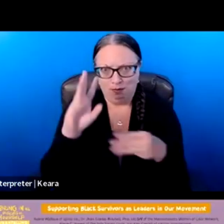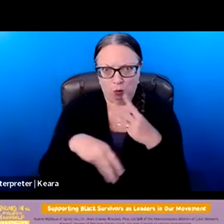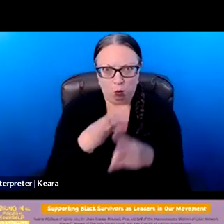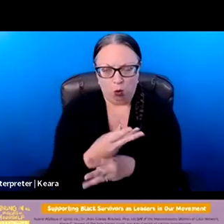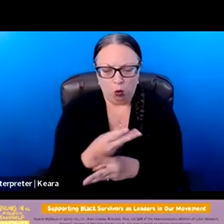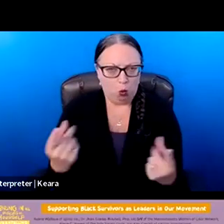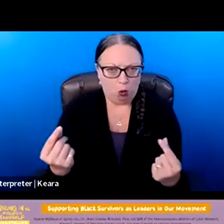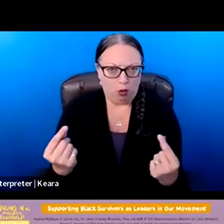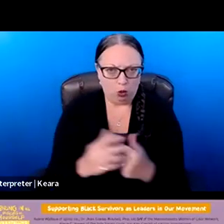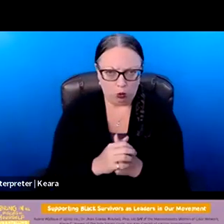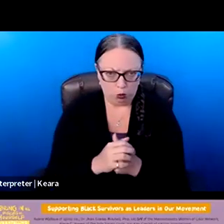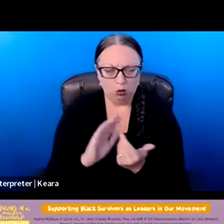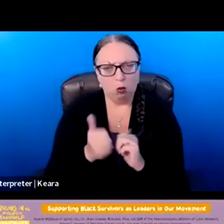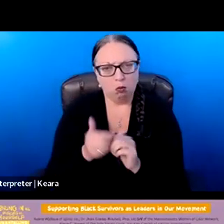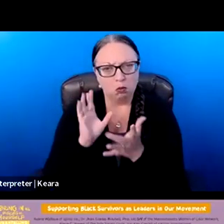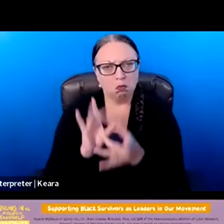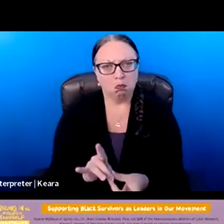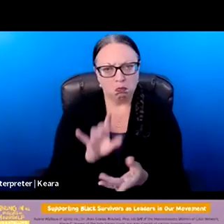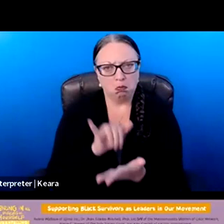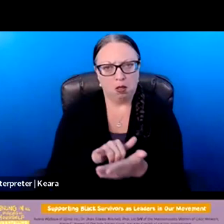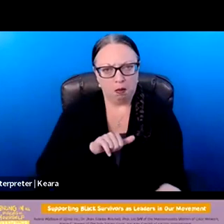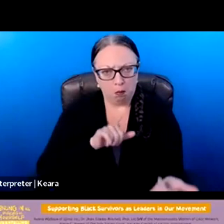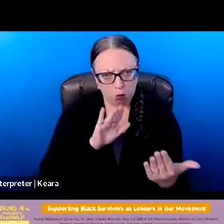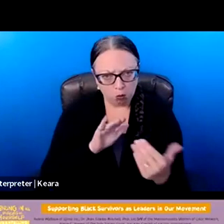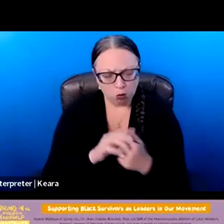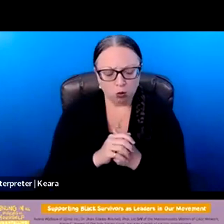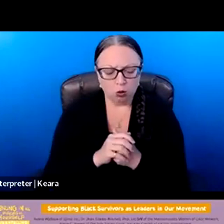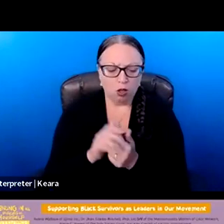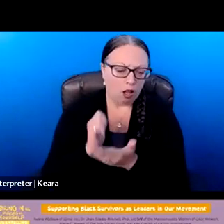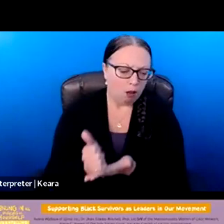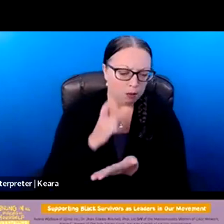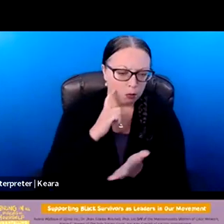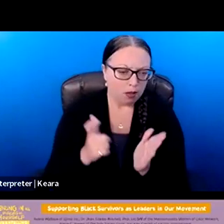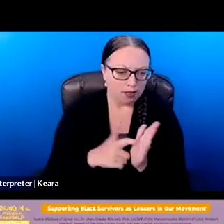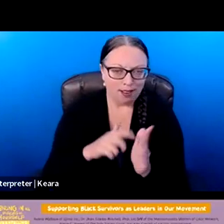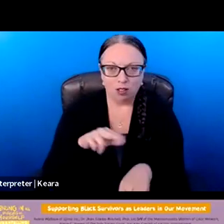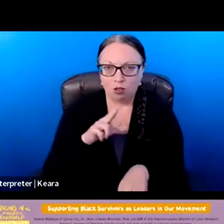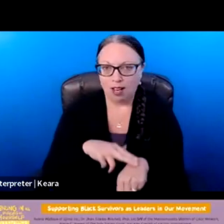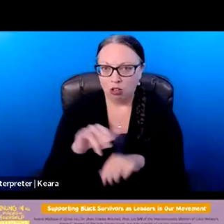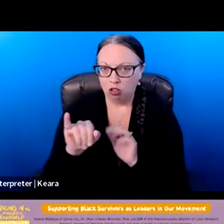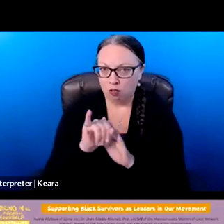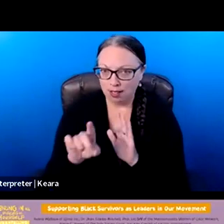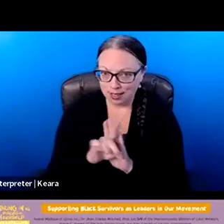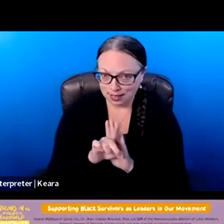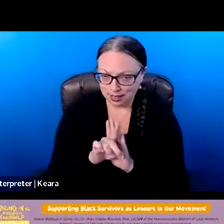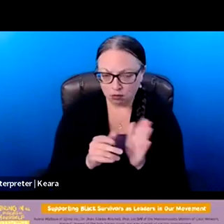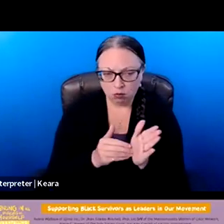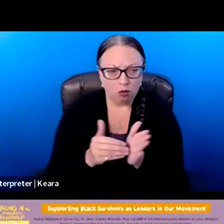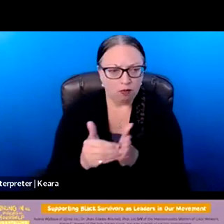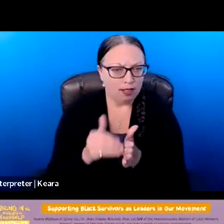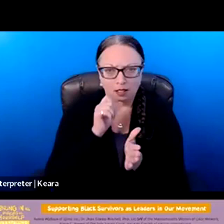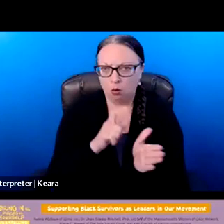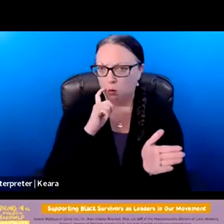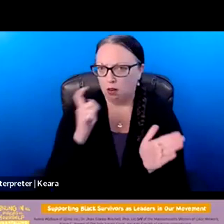do? So help them to connect in that way, help them to recognize their national identity. A lot of times they don't